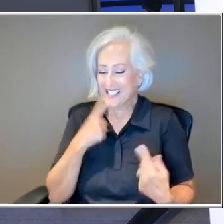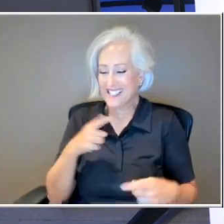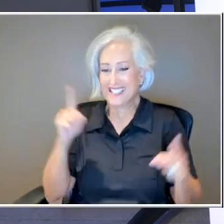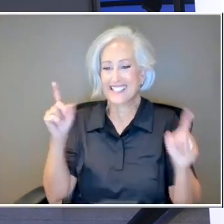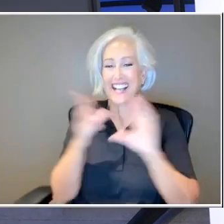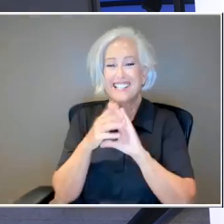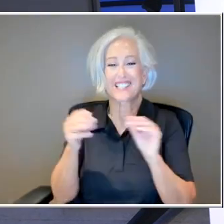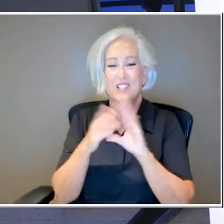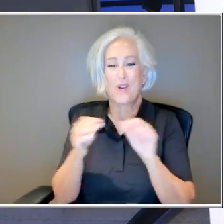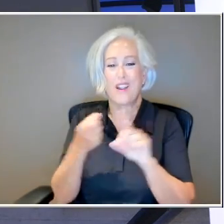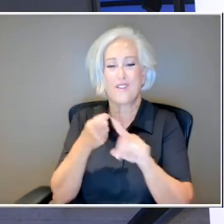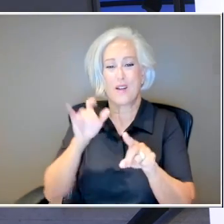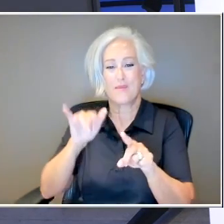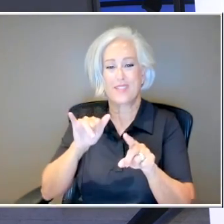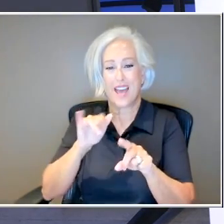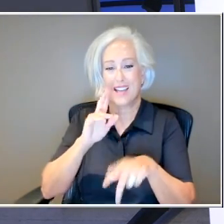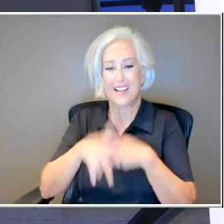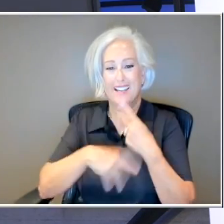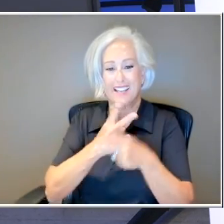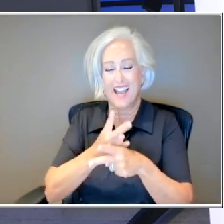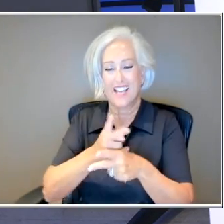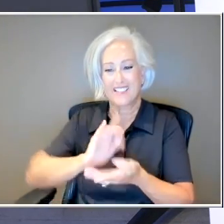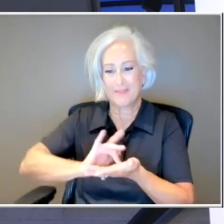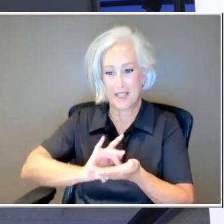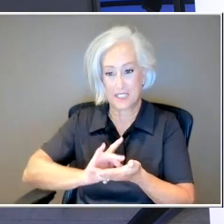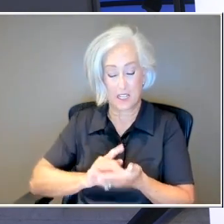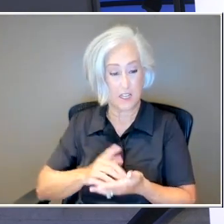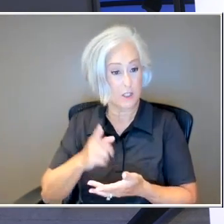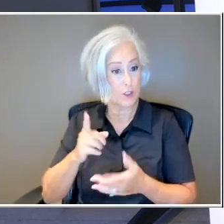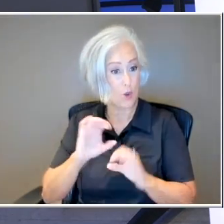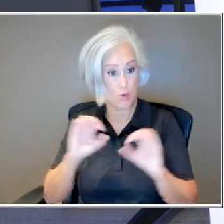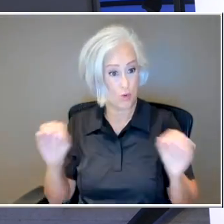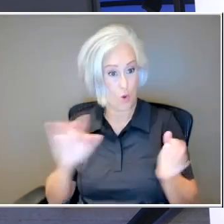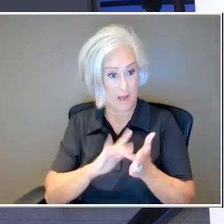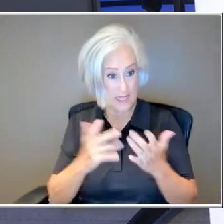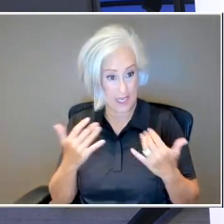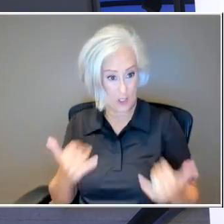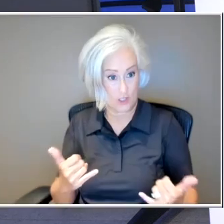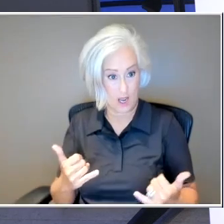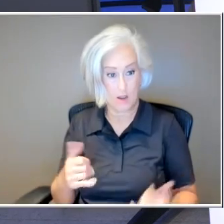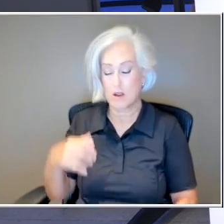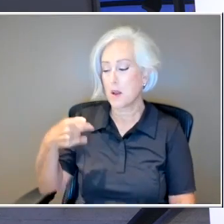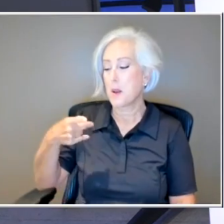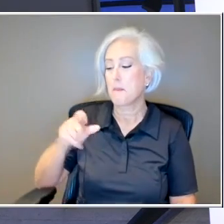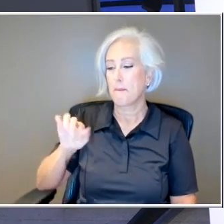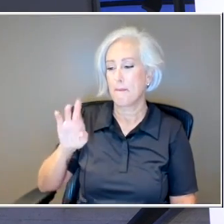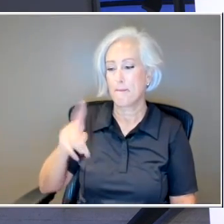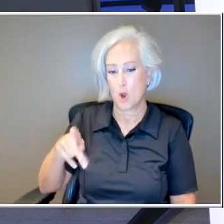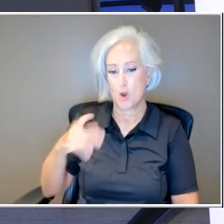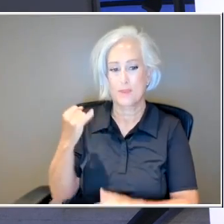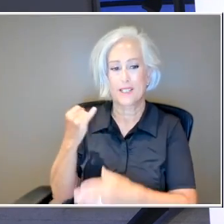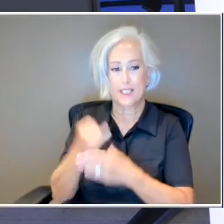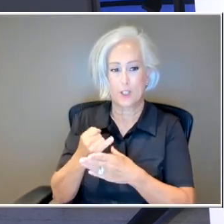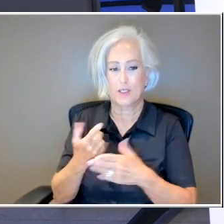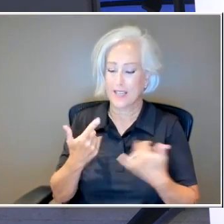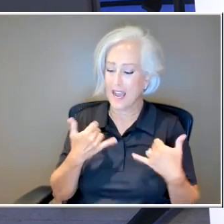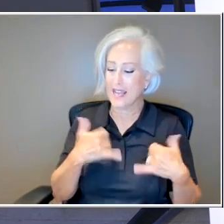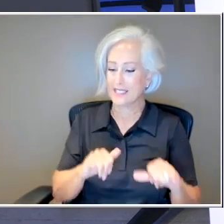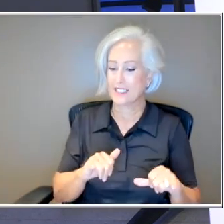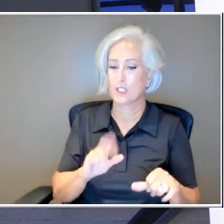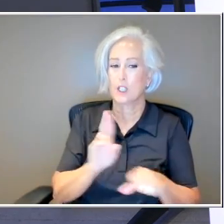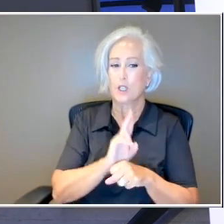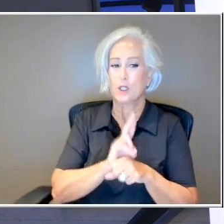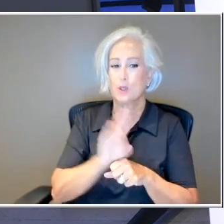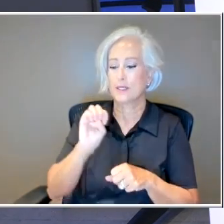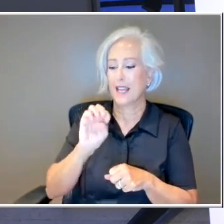of how those work. And off the medications now? I'm off of the PARP inhibitor. I do take an estrogen blocker. And what does that mean, though, to